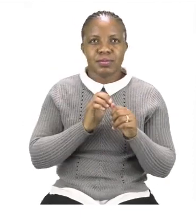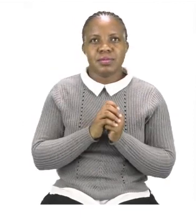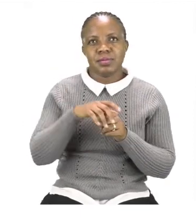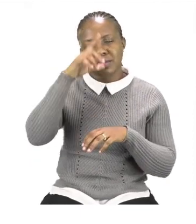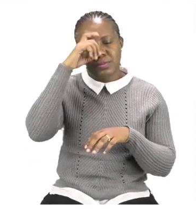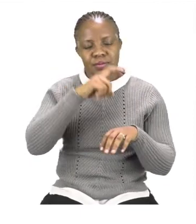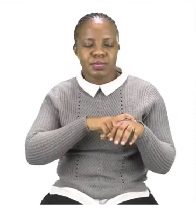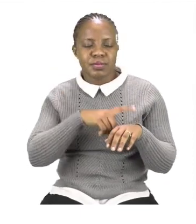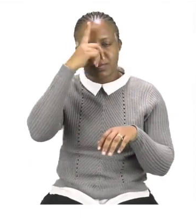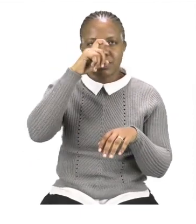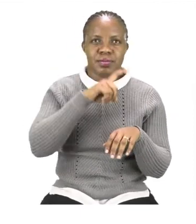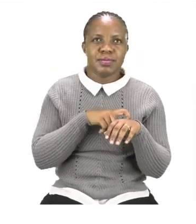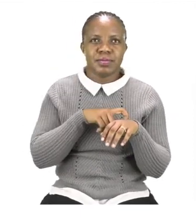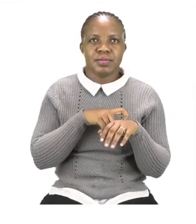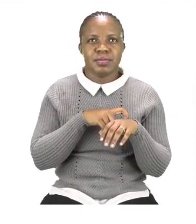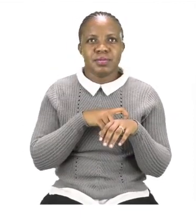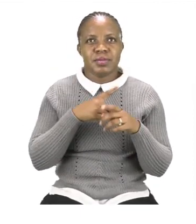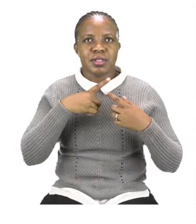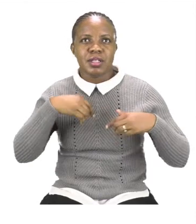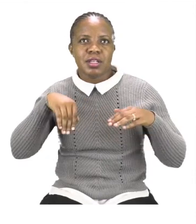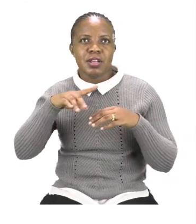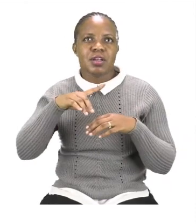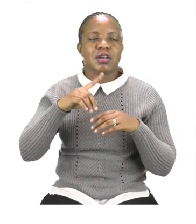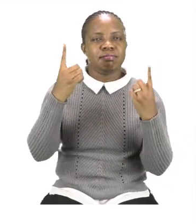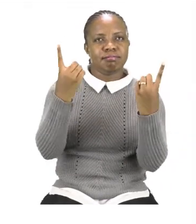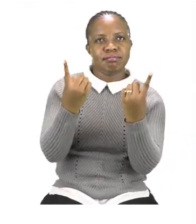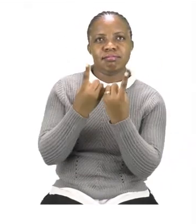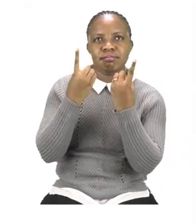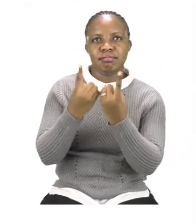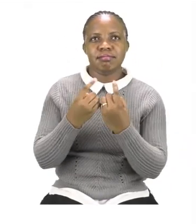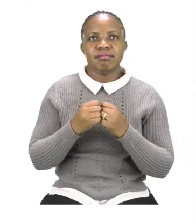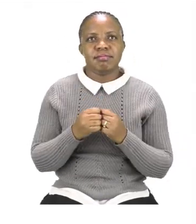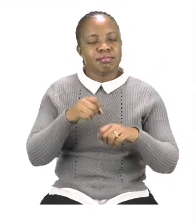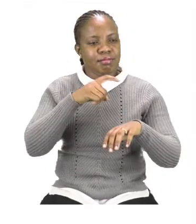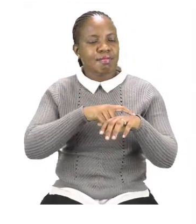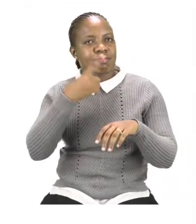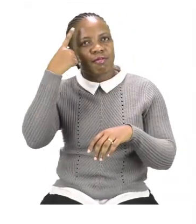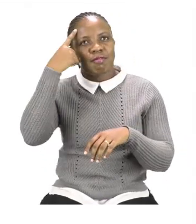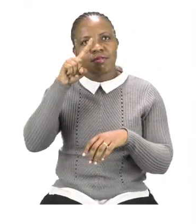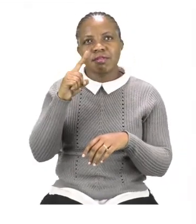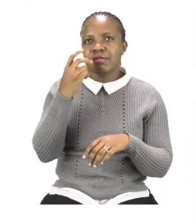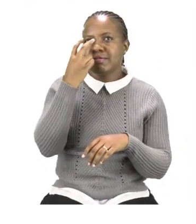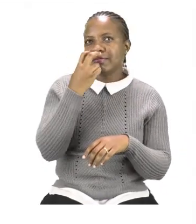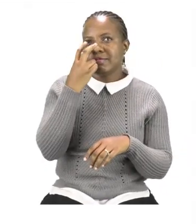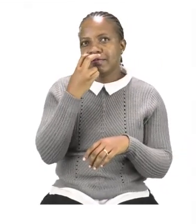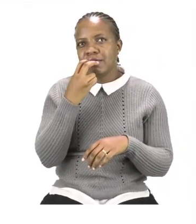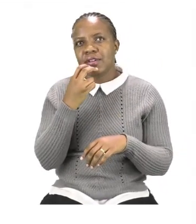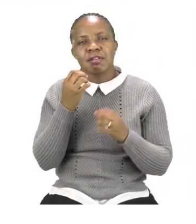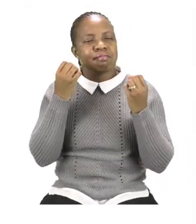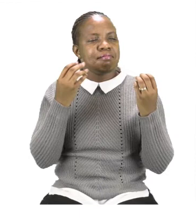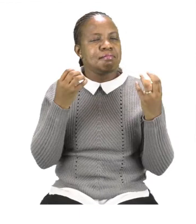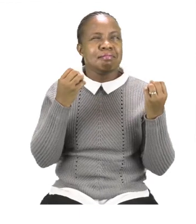Summertime, summertime, let's go out and play. Time for fun and lots